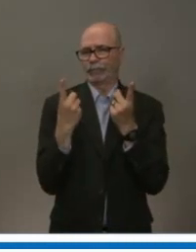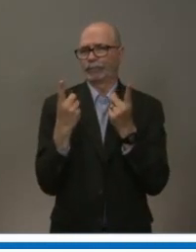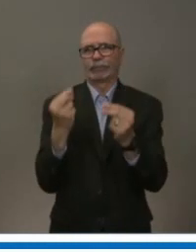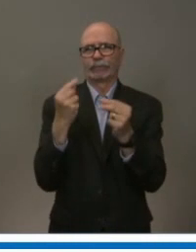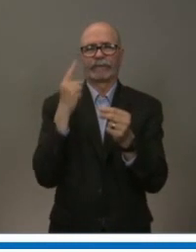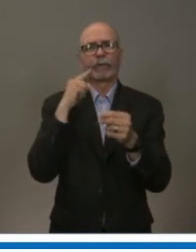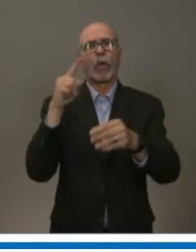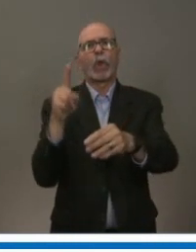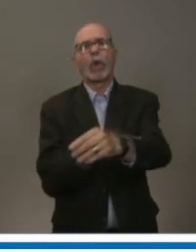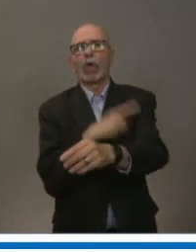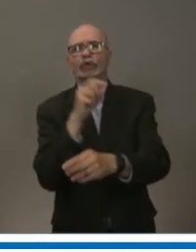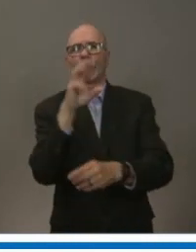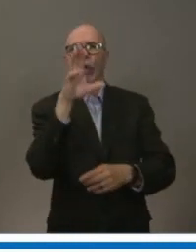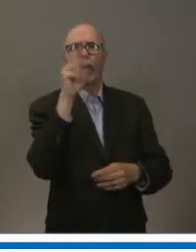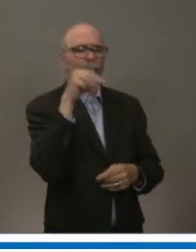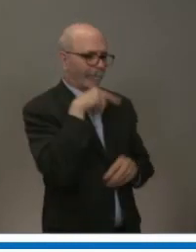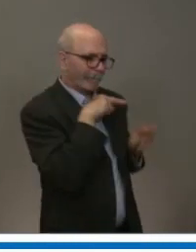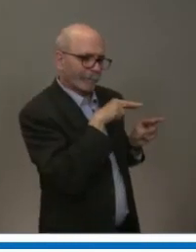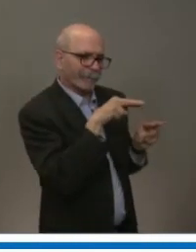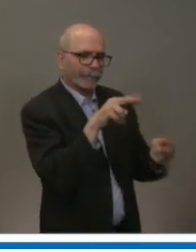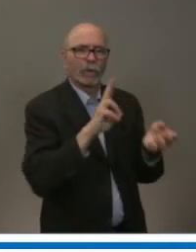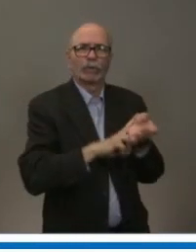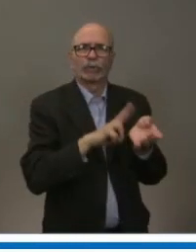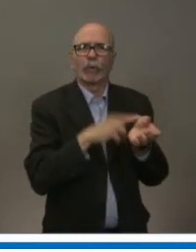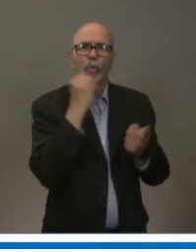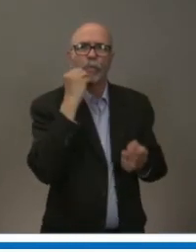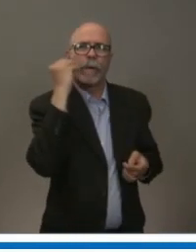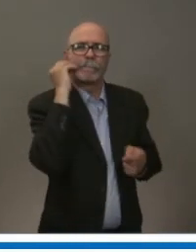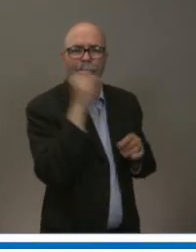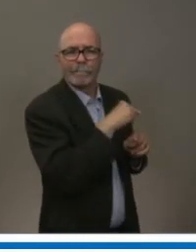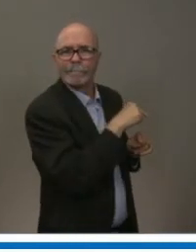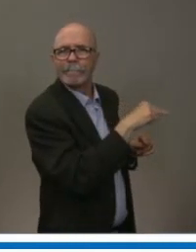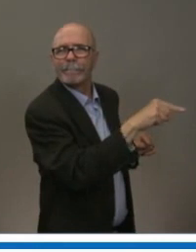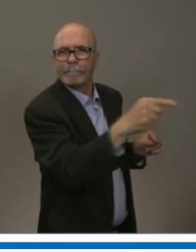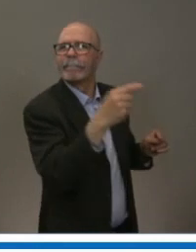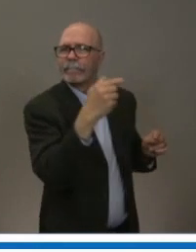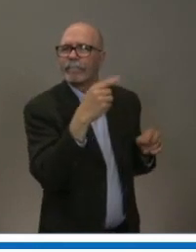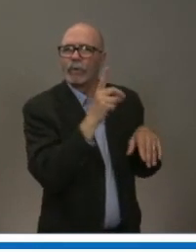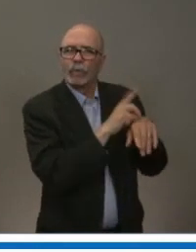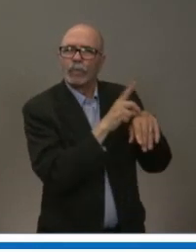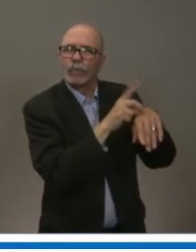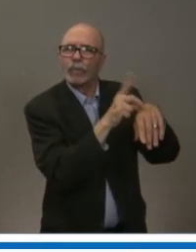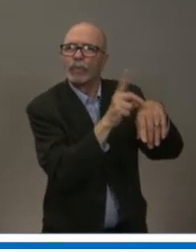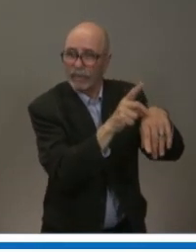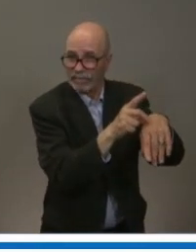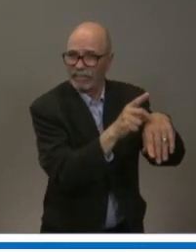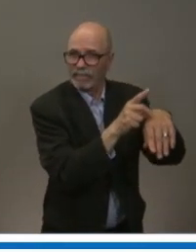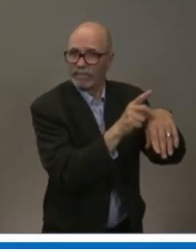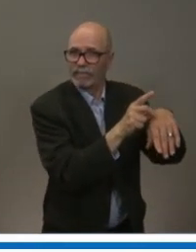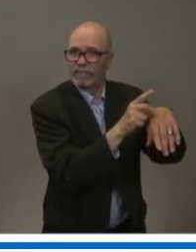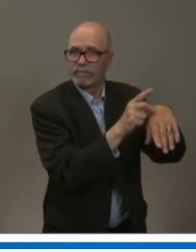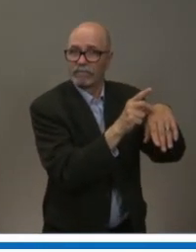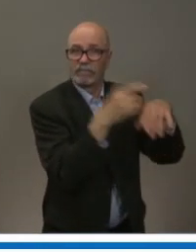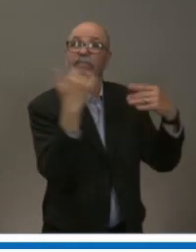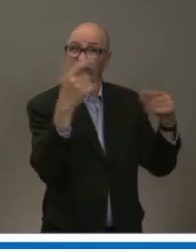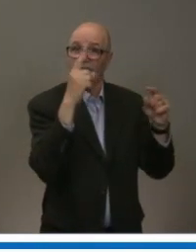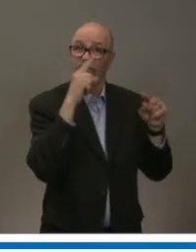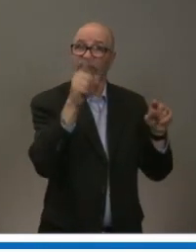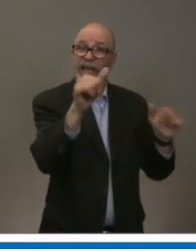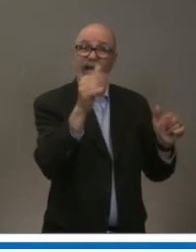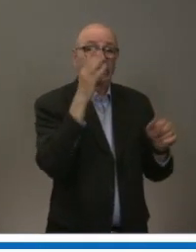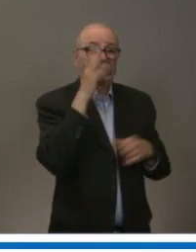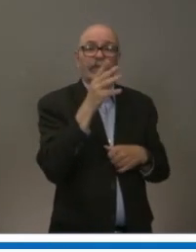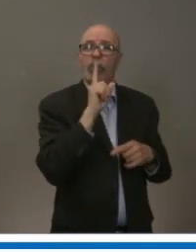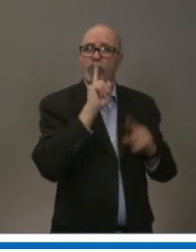care homes and how they were to go about things. That order was published on Monday. I noticed that it